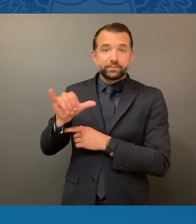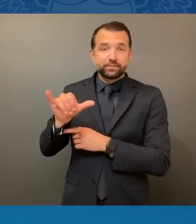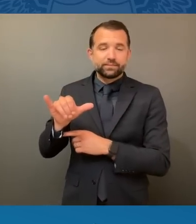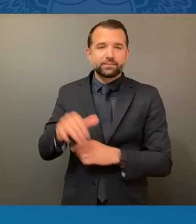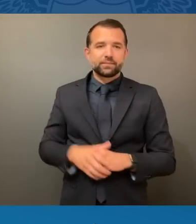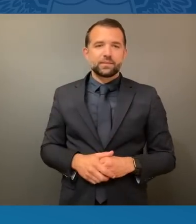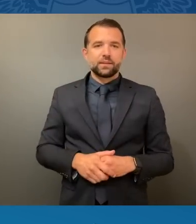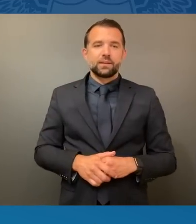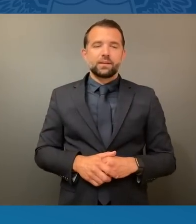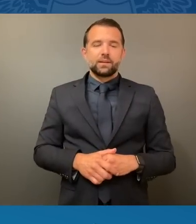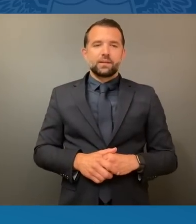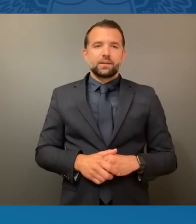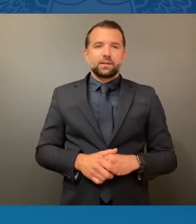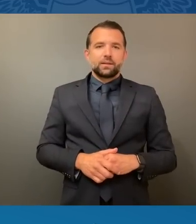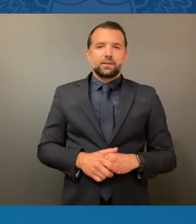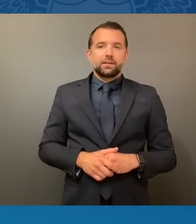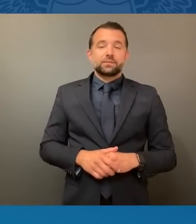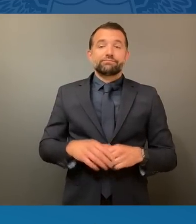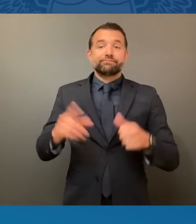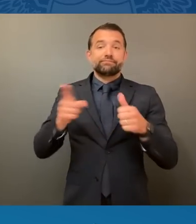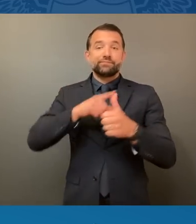Well, first of all, so